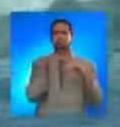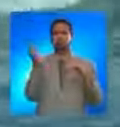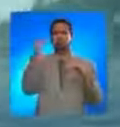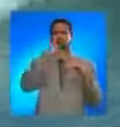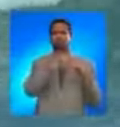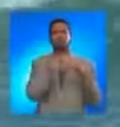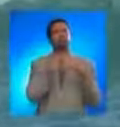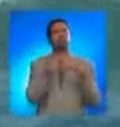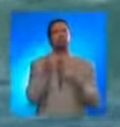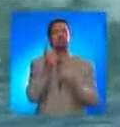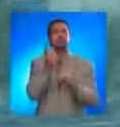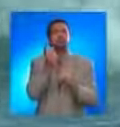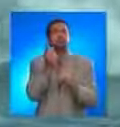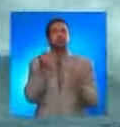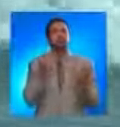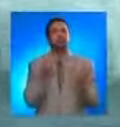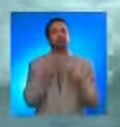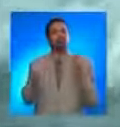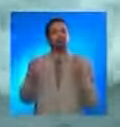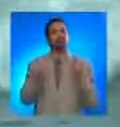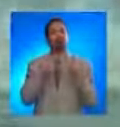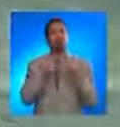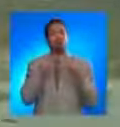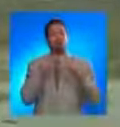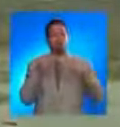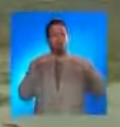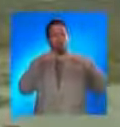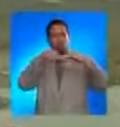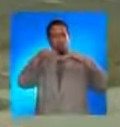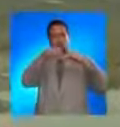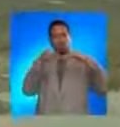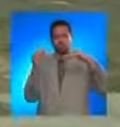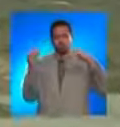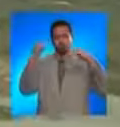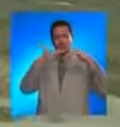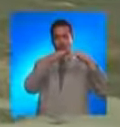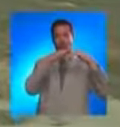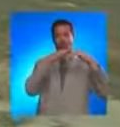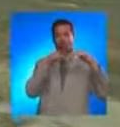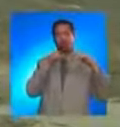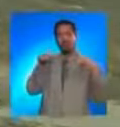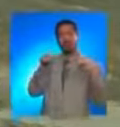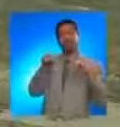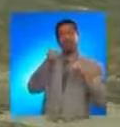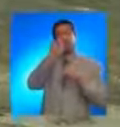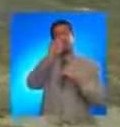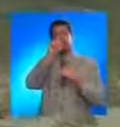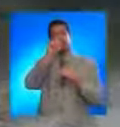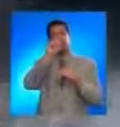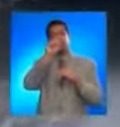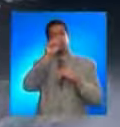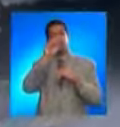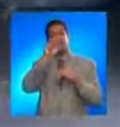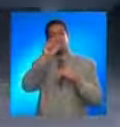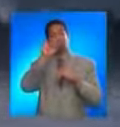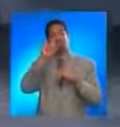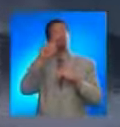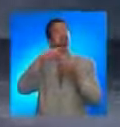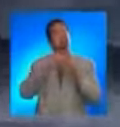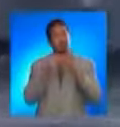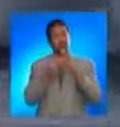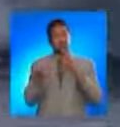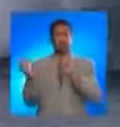flows in the same direction for a few seconds and is no deeper than a few feet, tsunami waves affect the entire column of